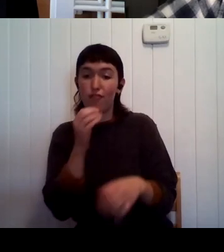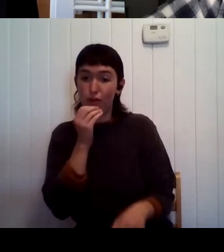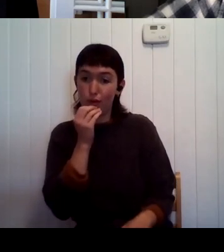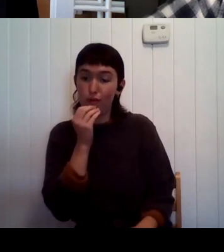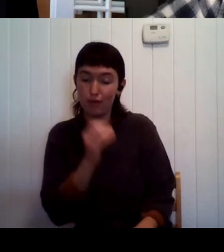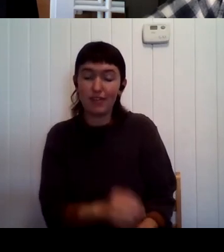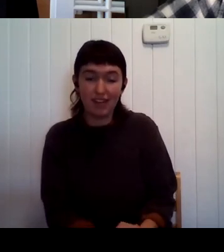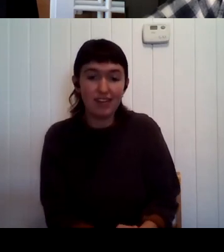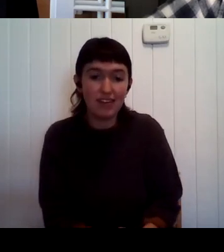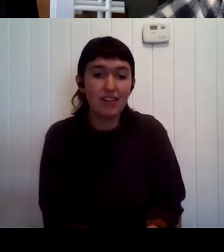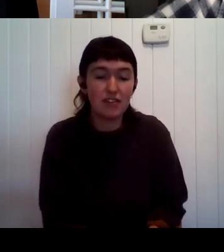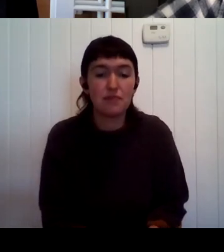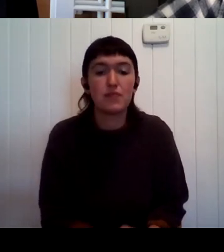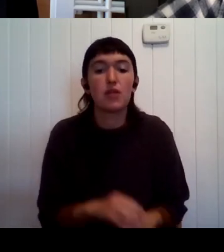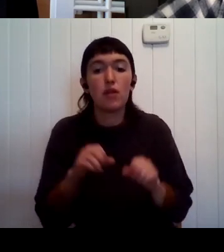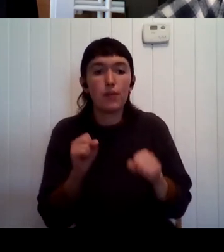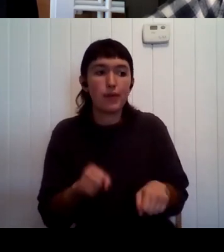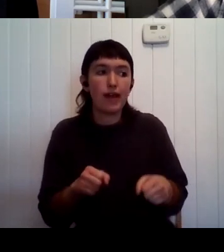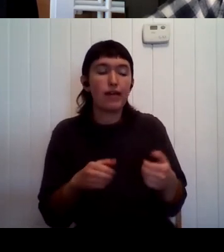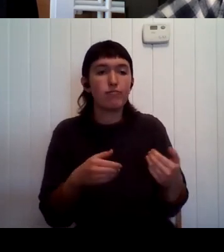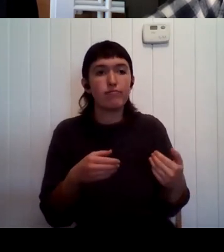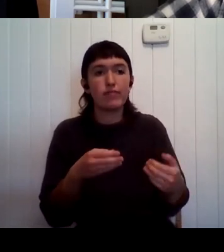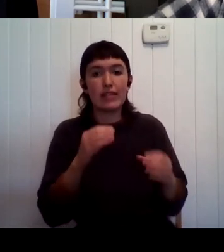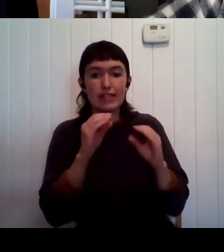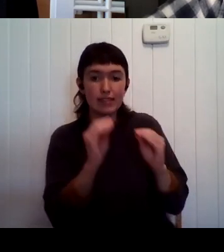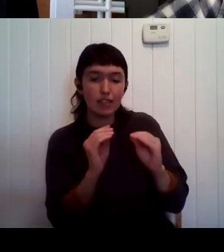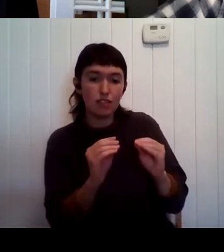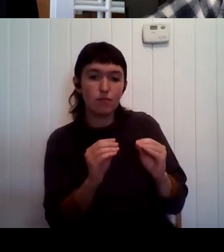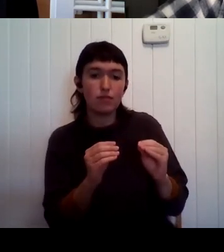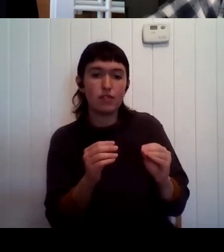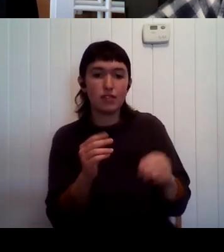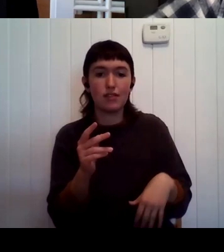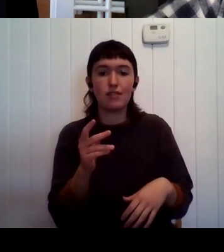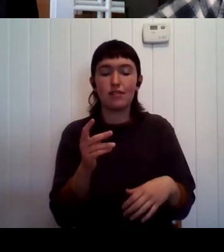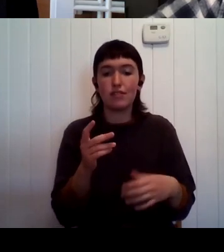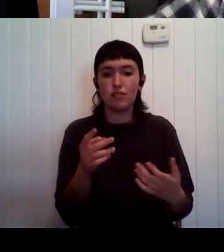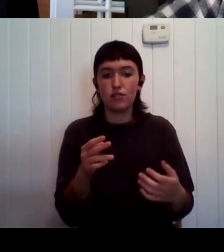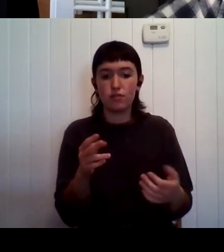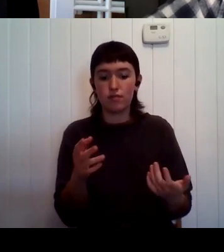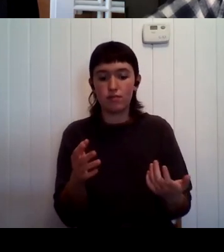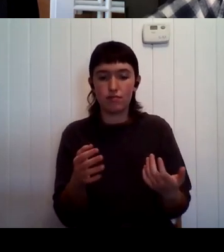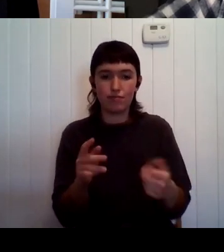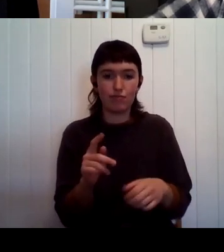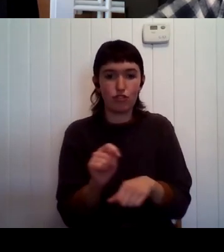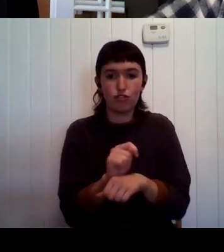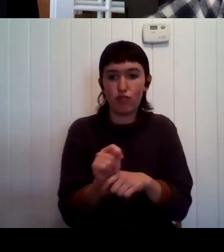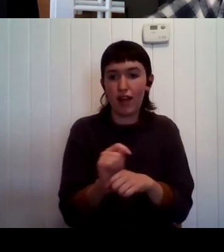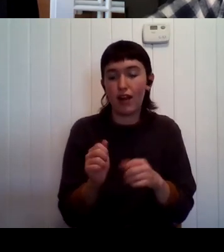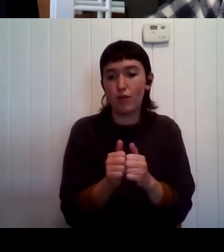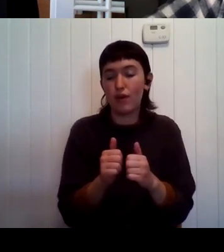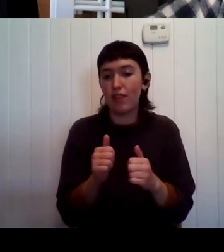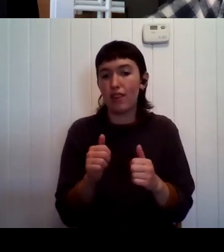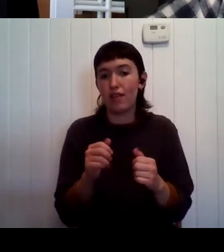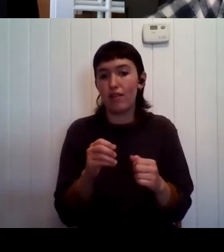equate, you know, food with, they can also see color too, believe it or not. So